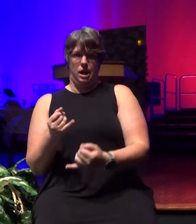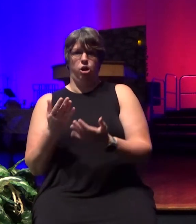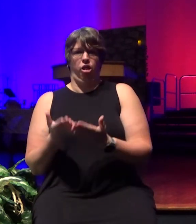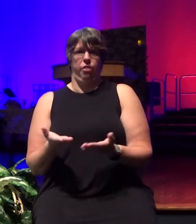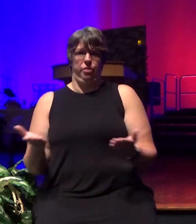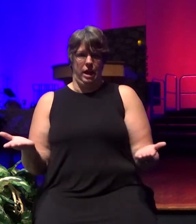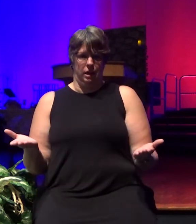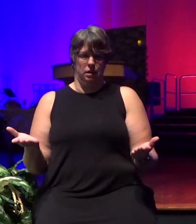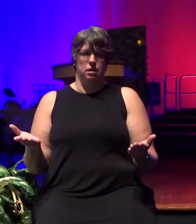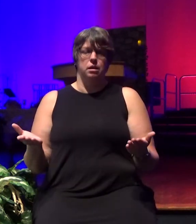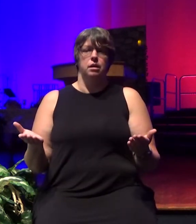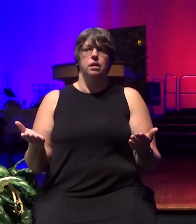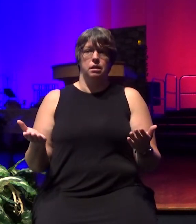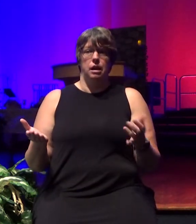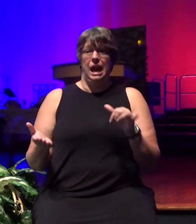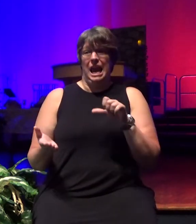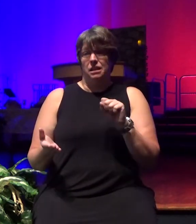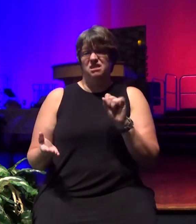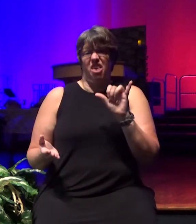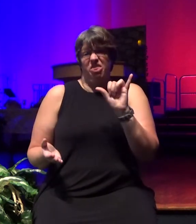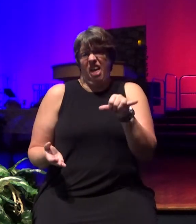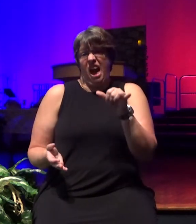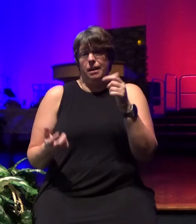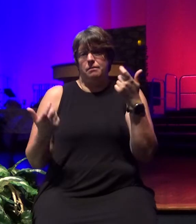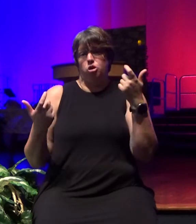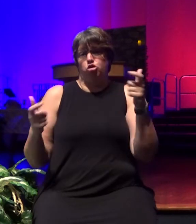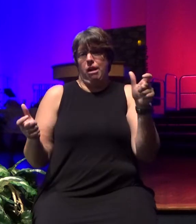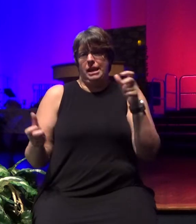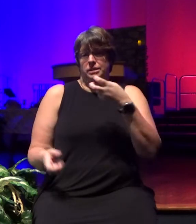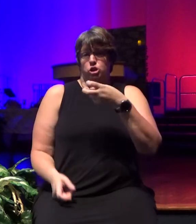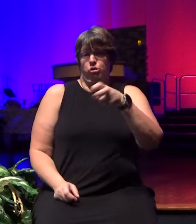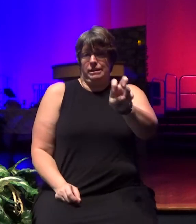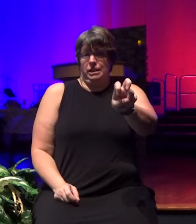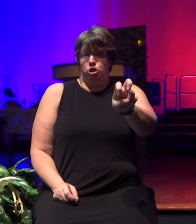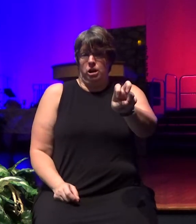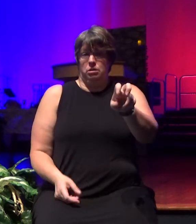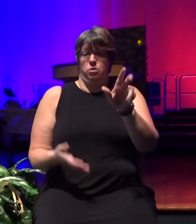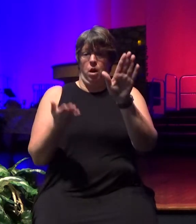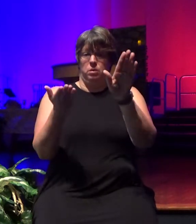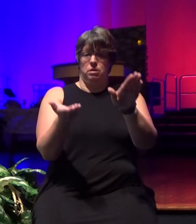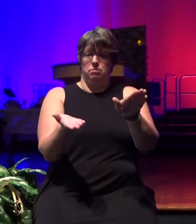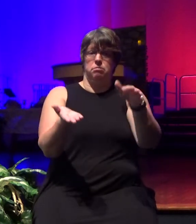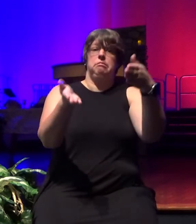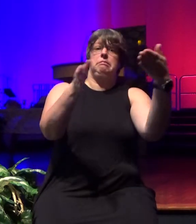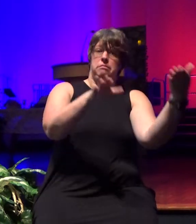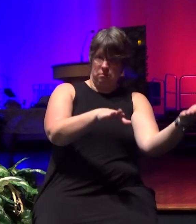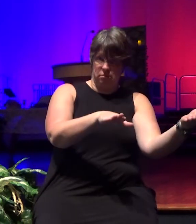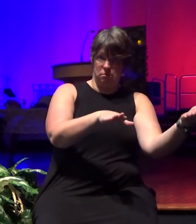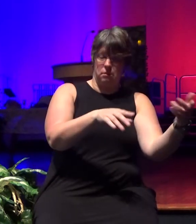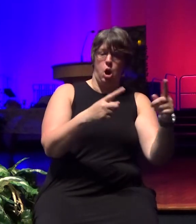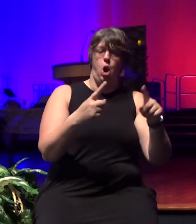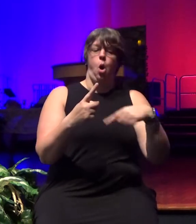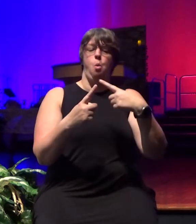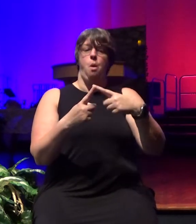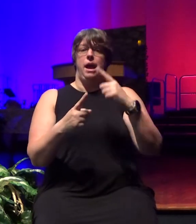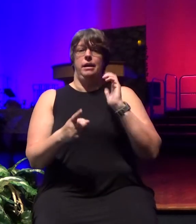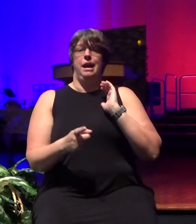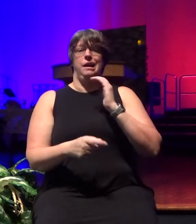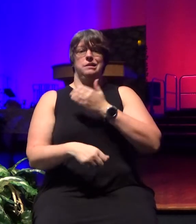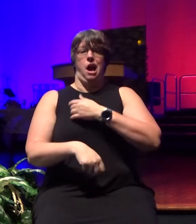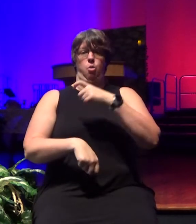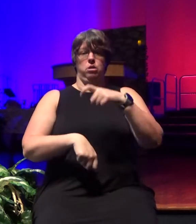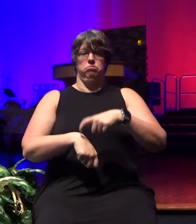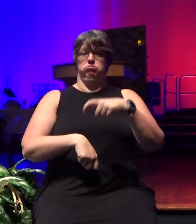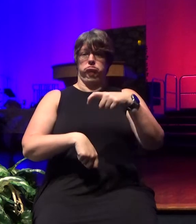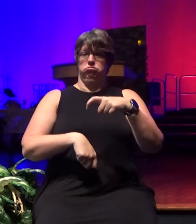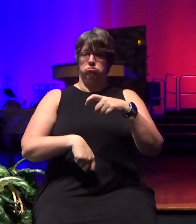transition. When we are guided, when it's optimal for every soul, we are guided to pull the release